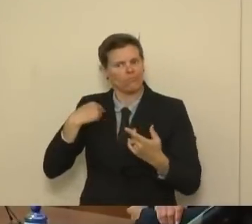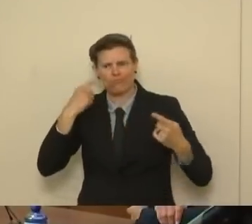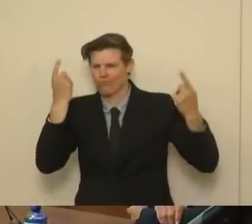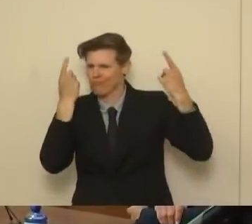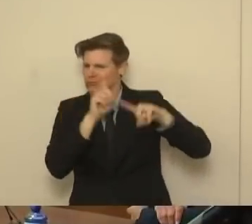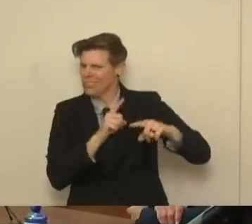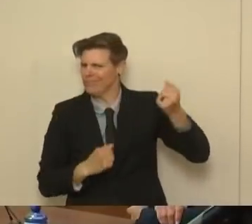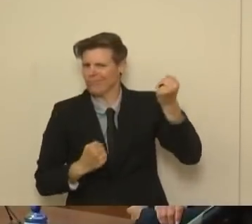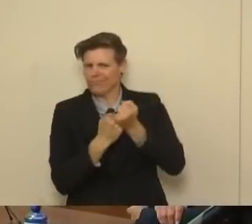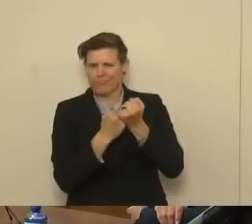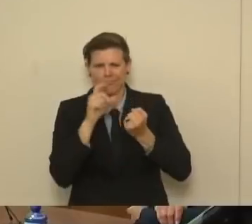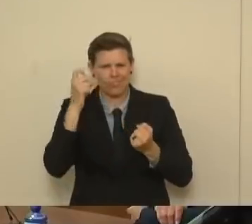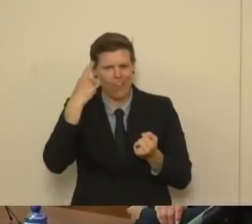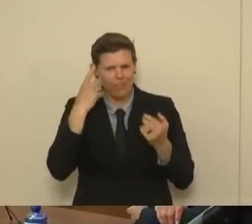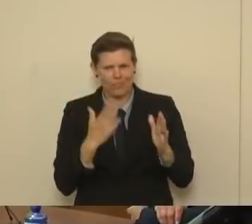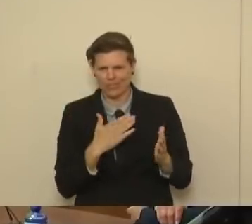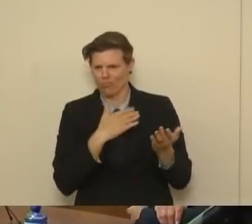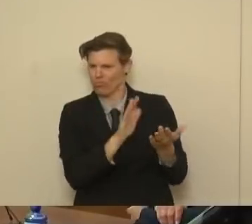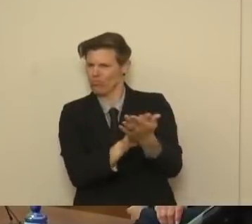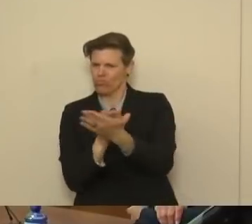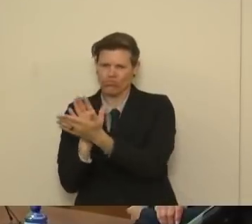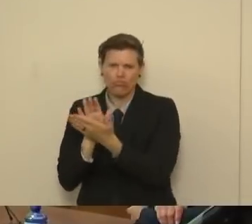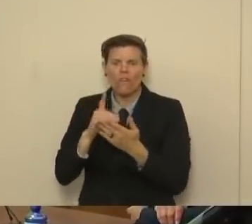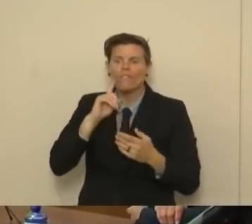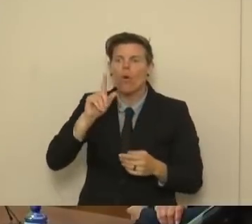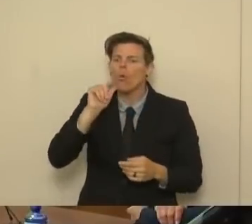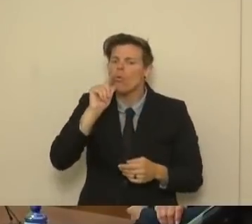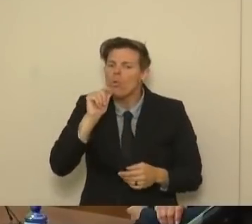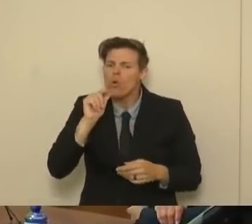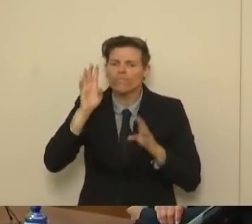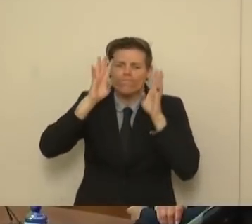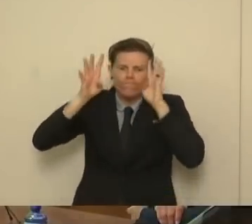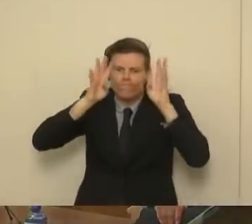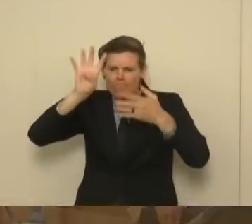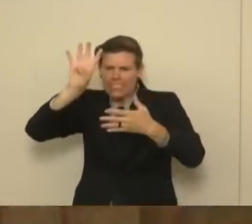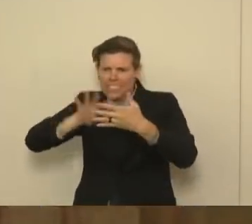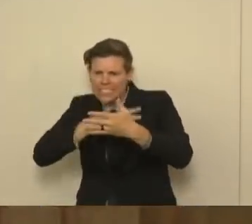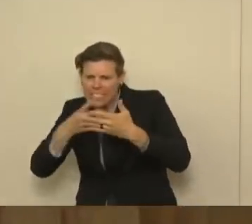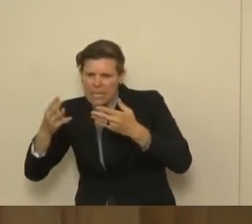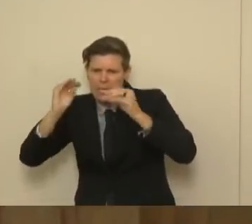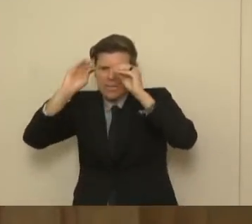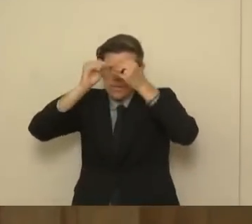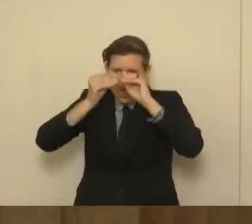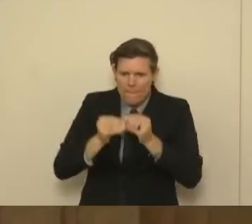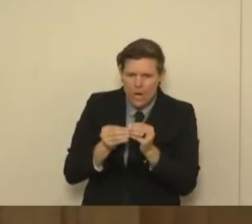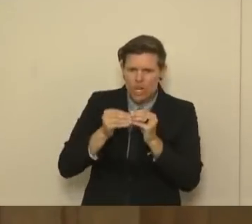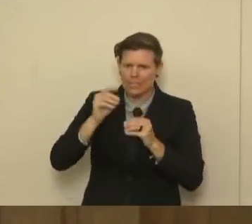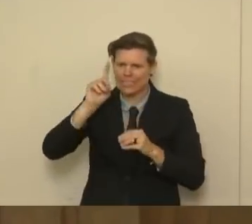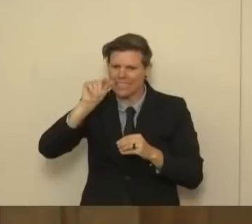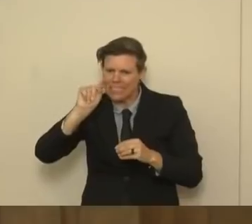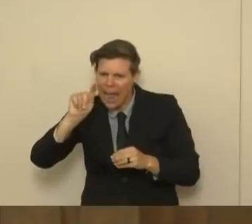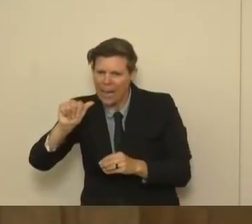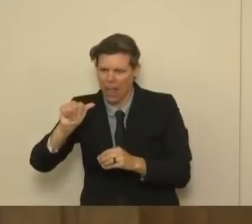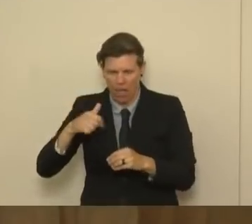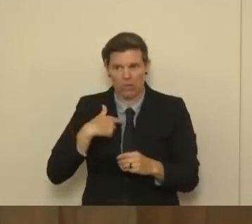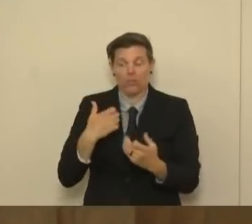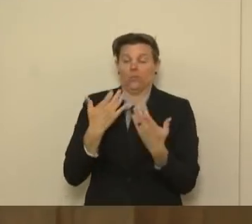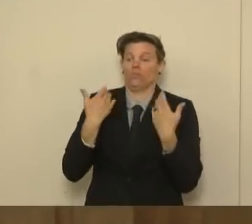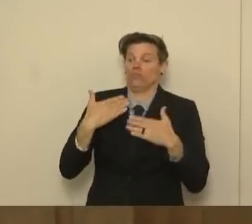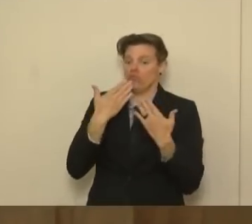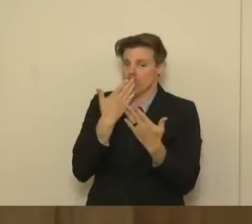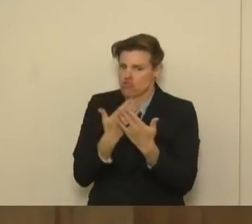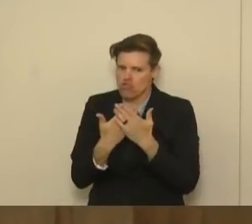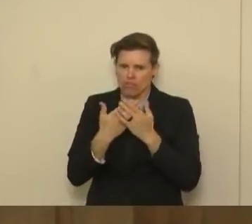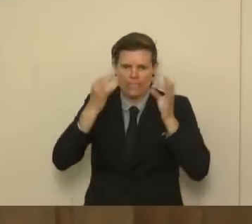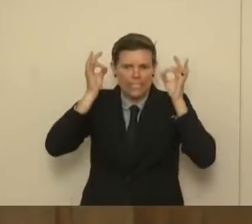team and Matt and the governor's staff and the governor have done to come up with great gating criteria. I